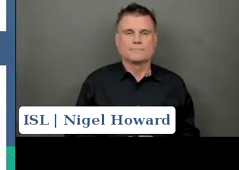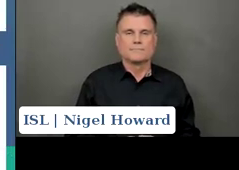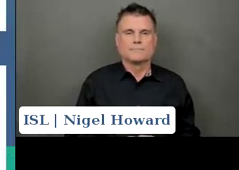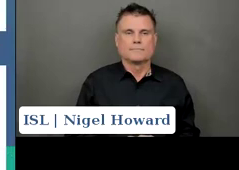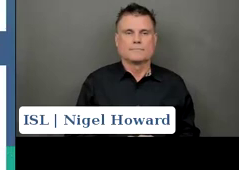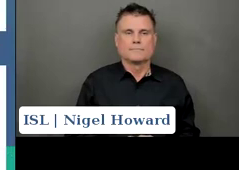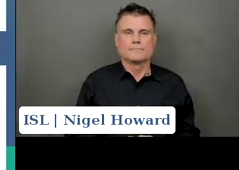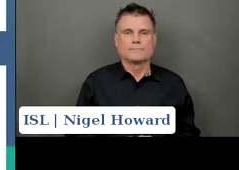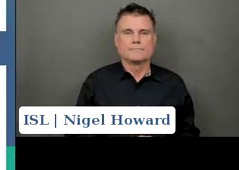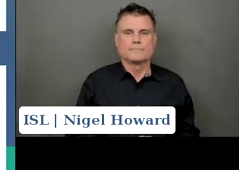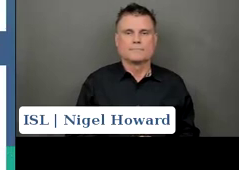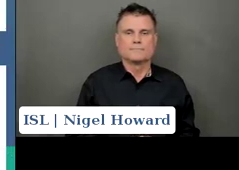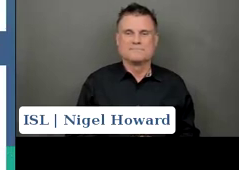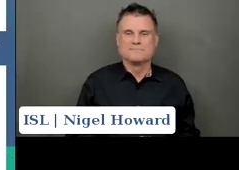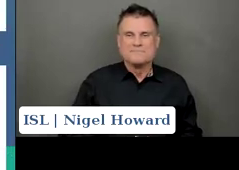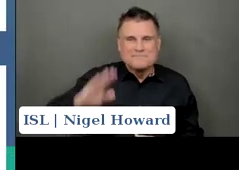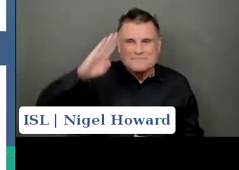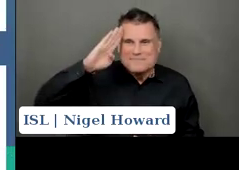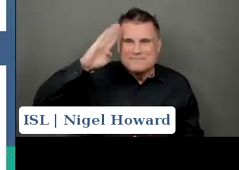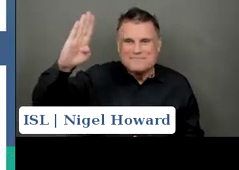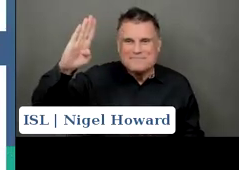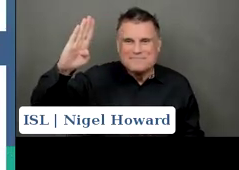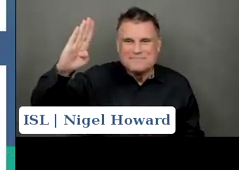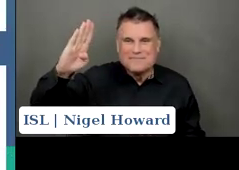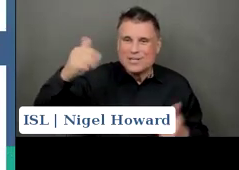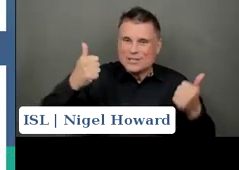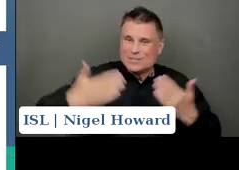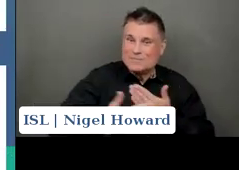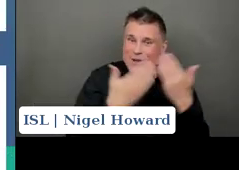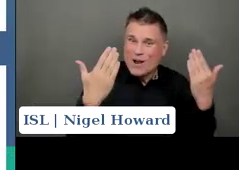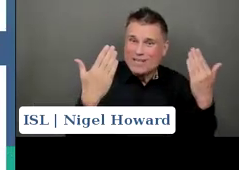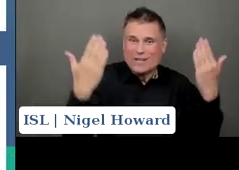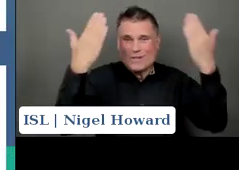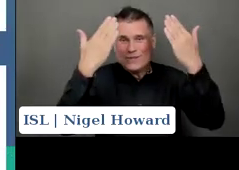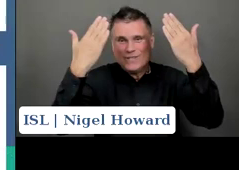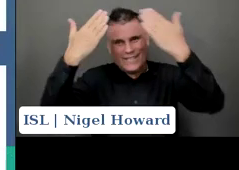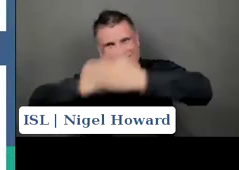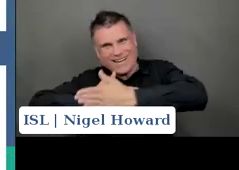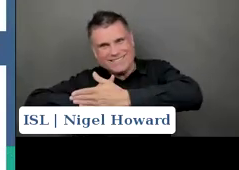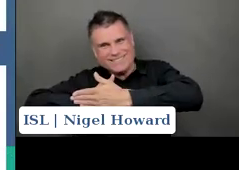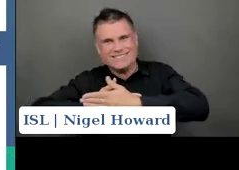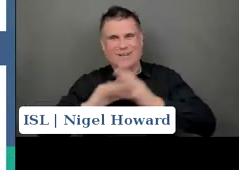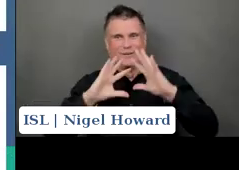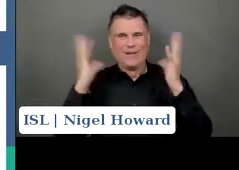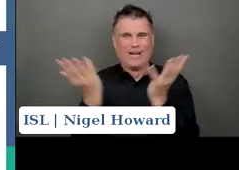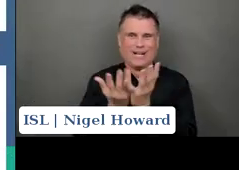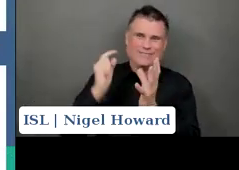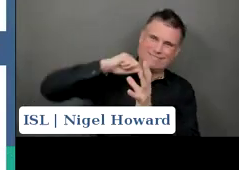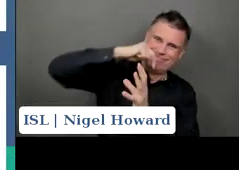Hello, everyone. Good morning, good afternoon, good evening, depending where in the world you are